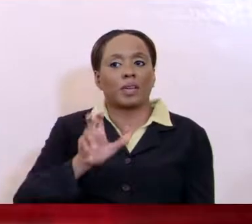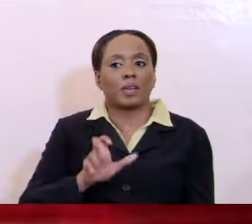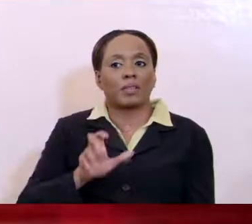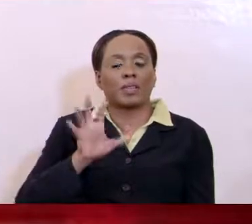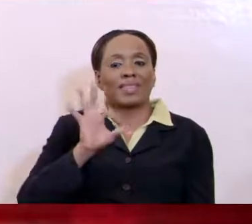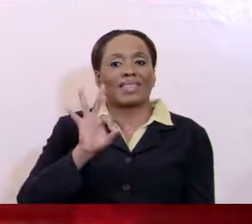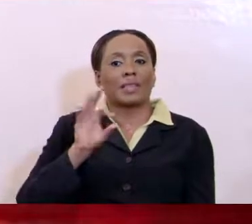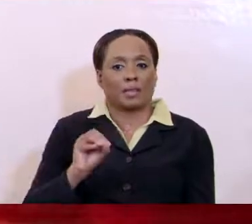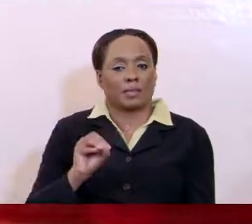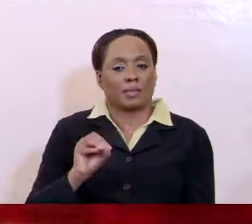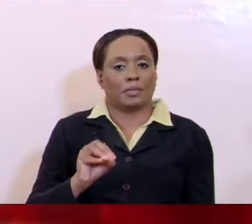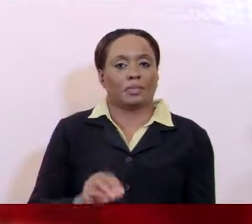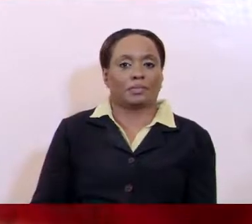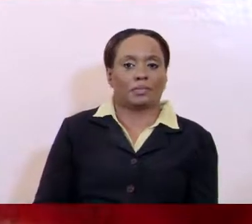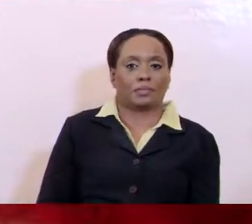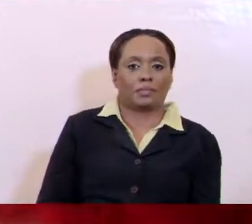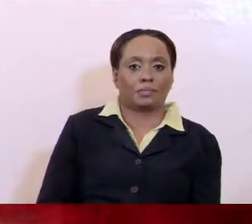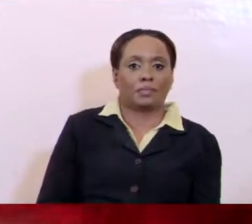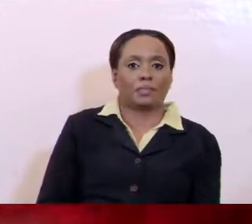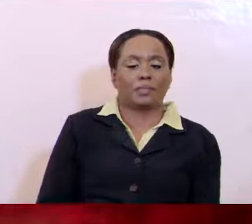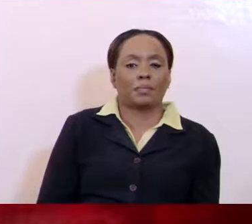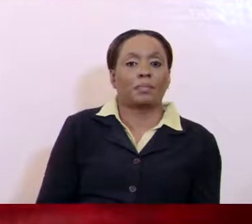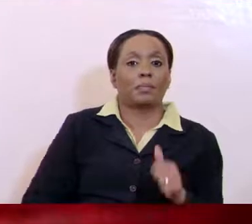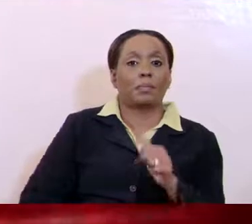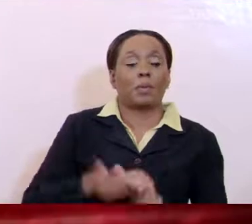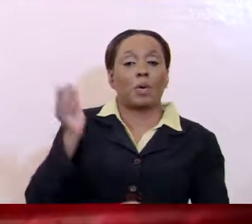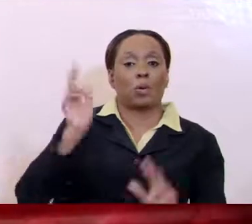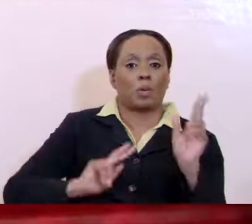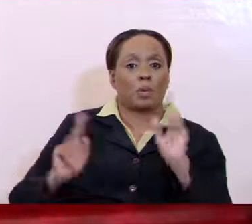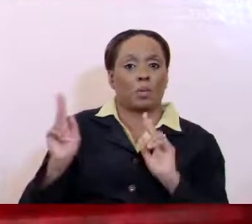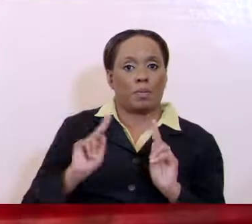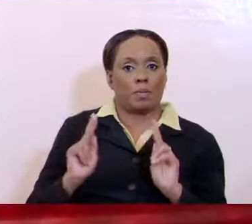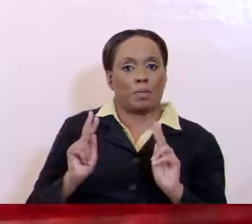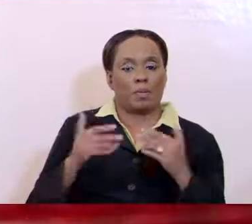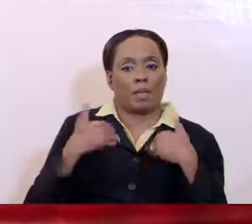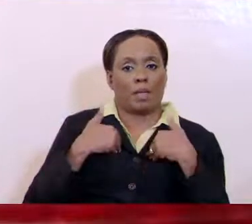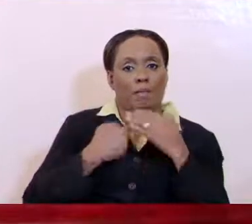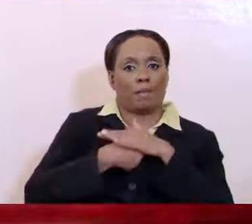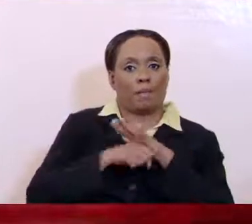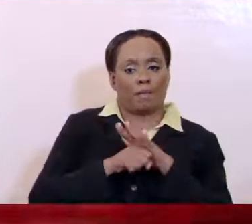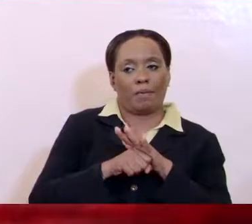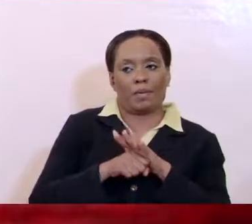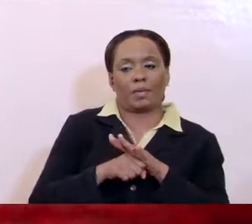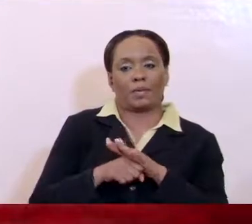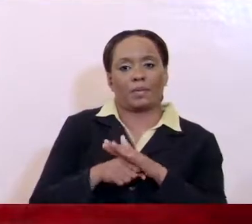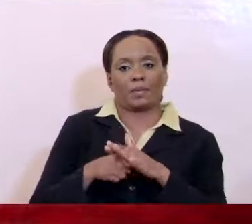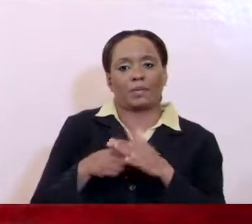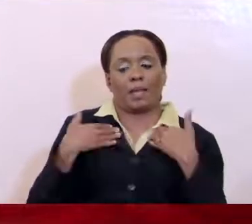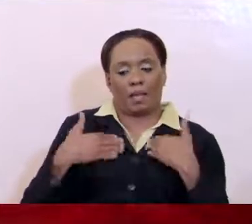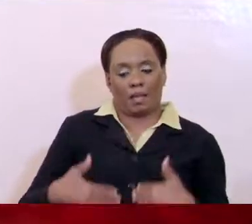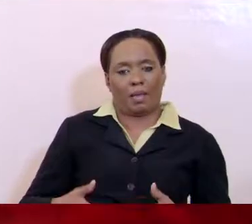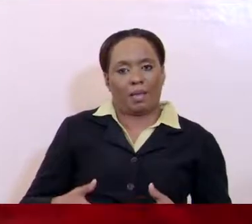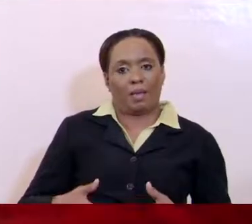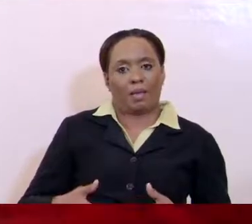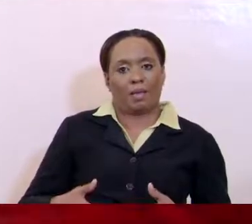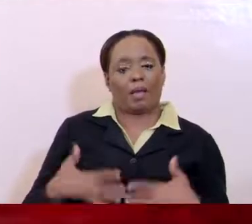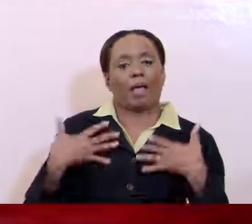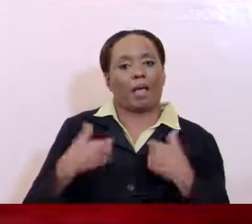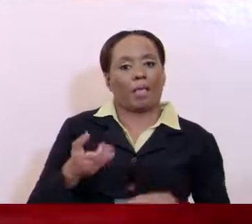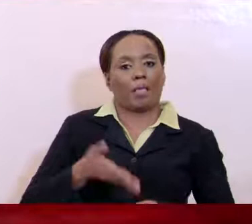1,390 cases. And of course, the vast majority of persons with COVID have recovered. The recovery is